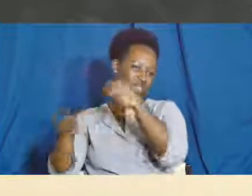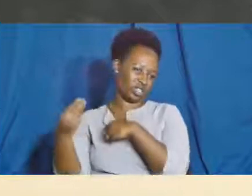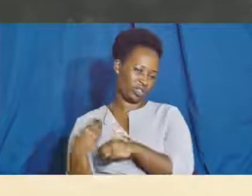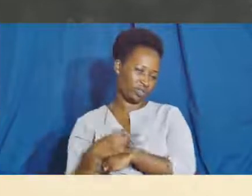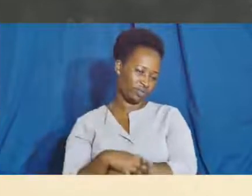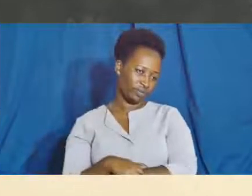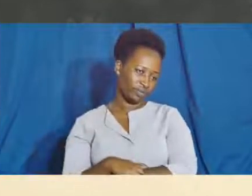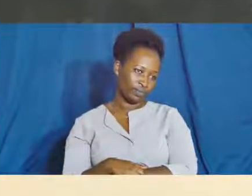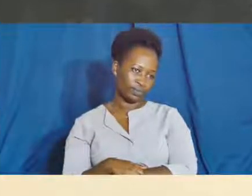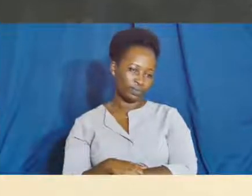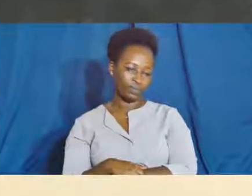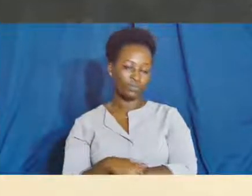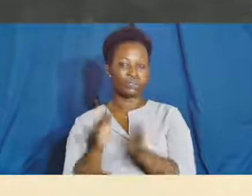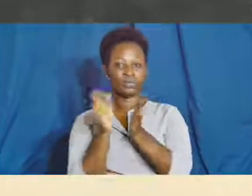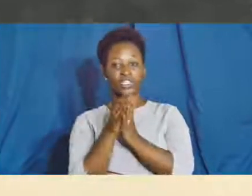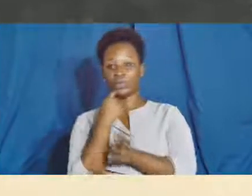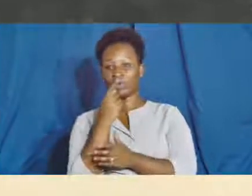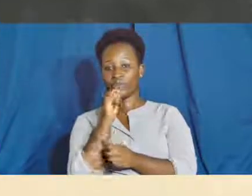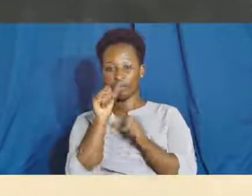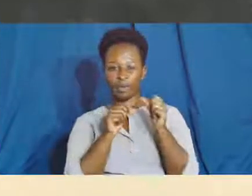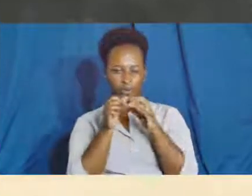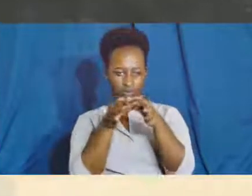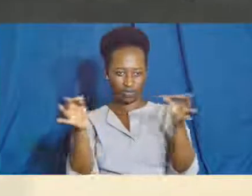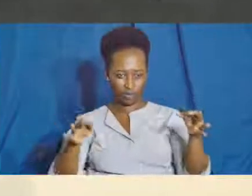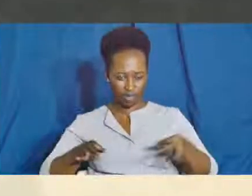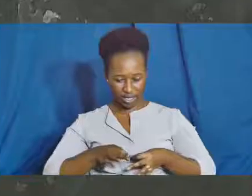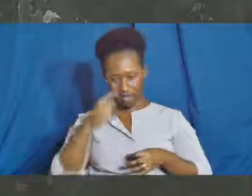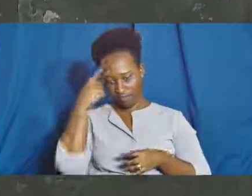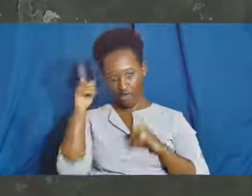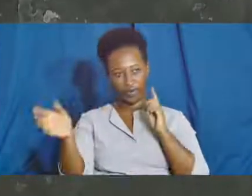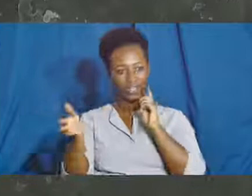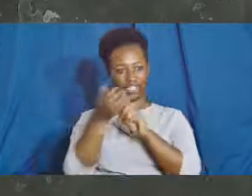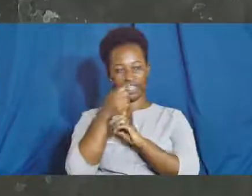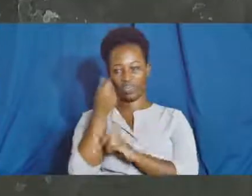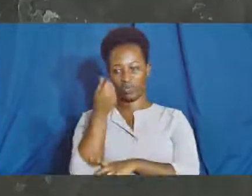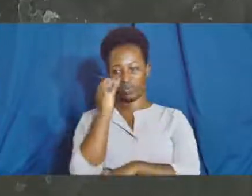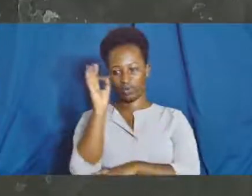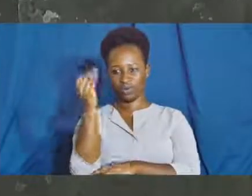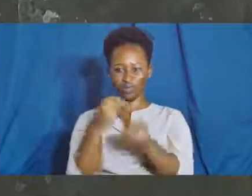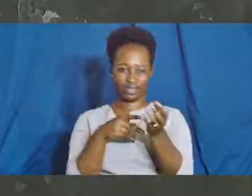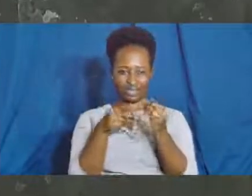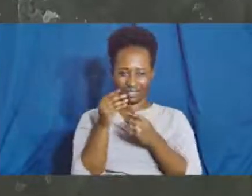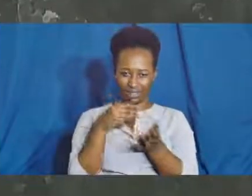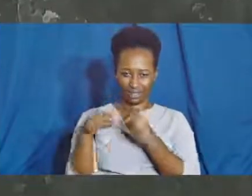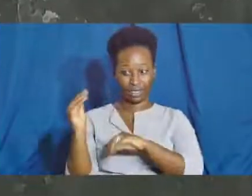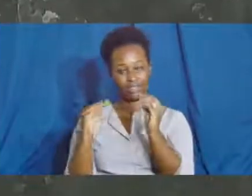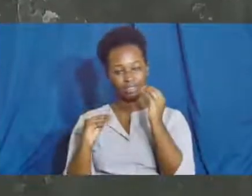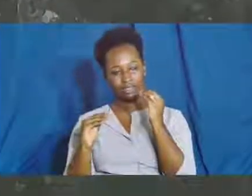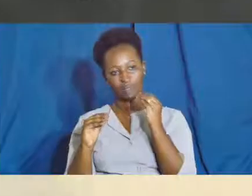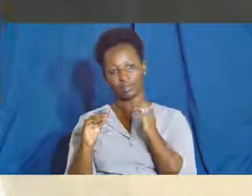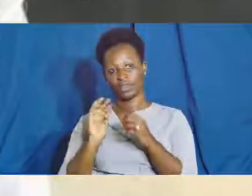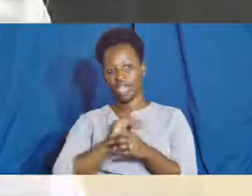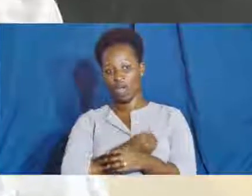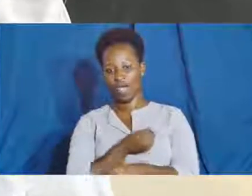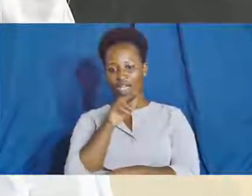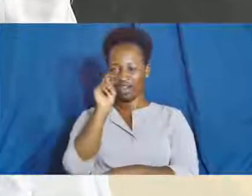for resale. And we talked about the formula for getting cost of sales. So our net sales,